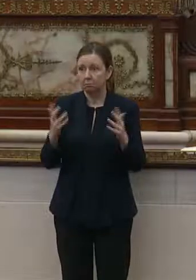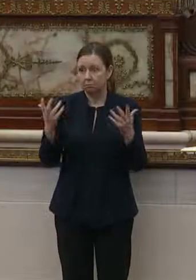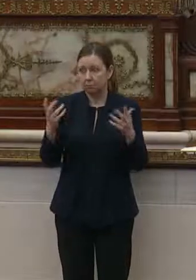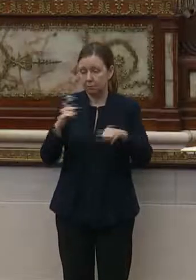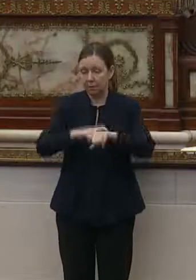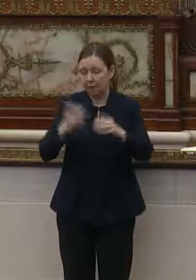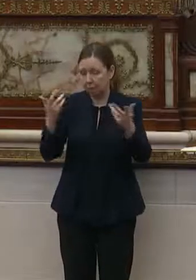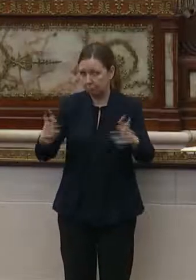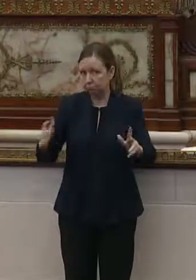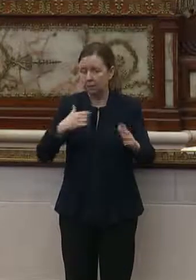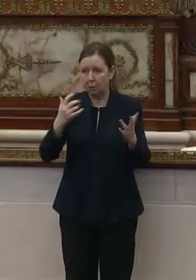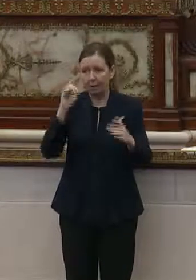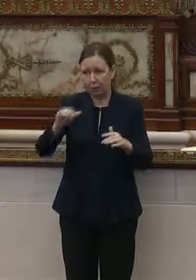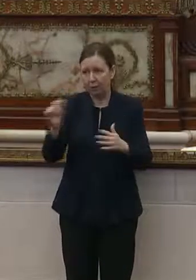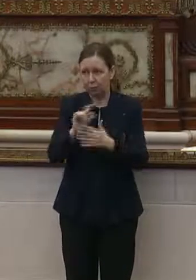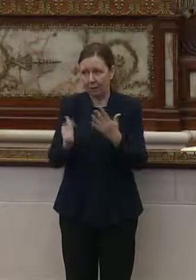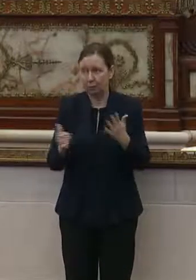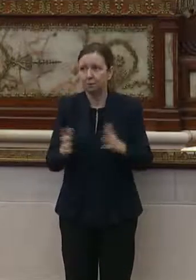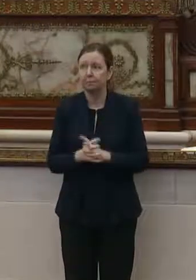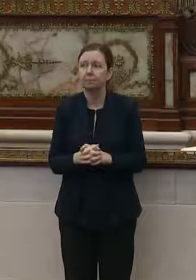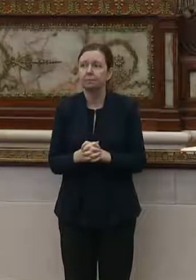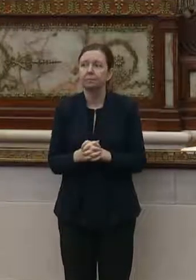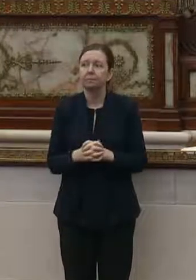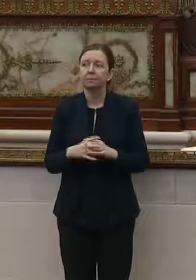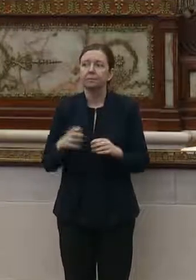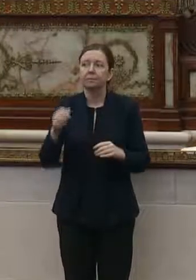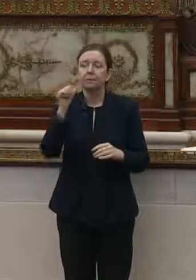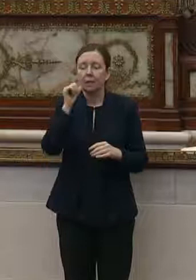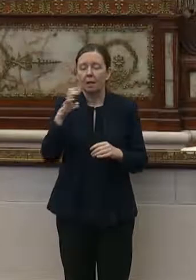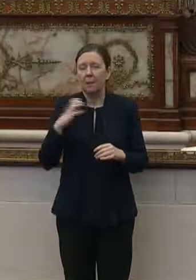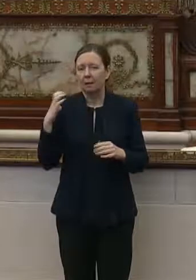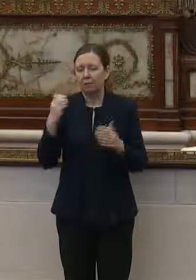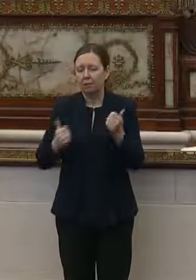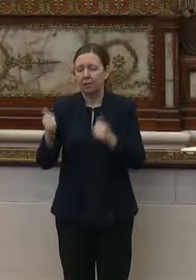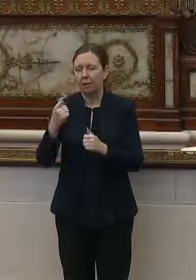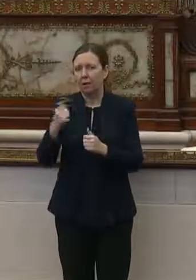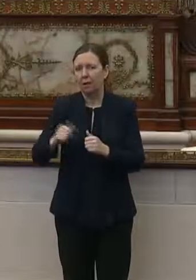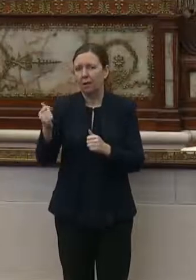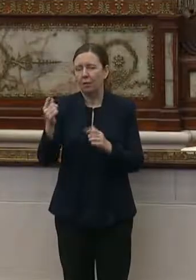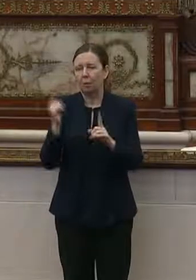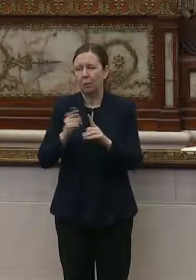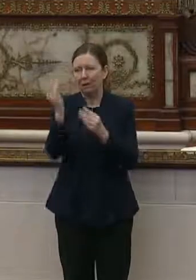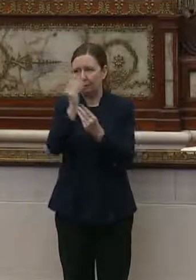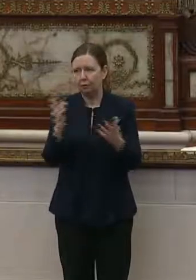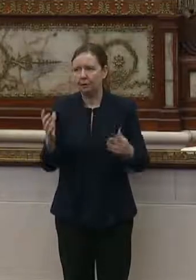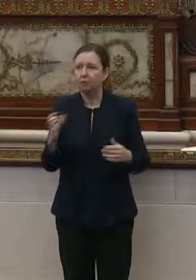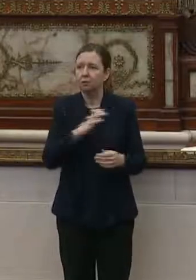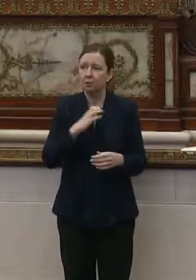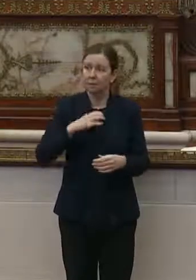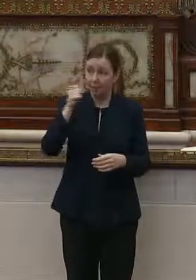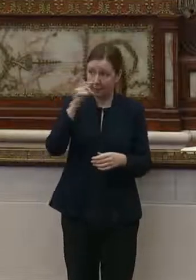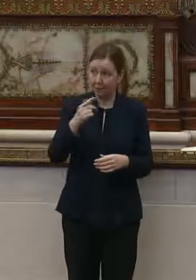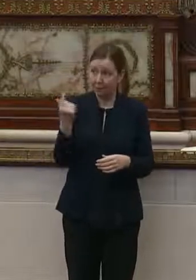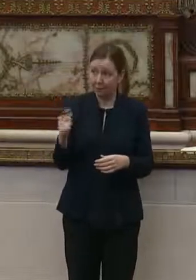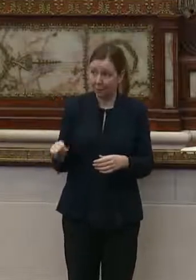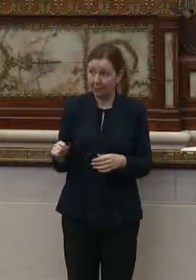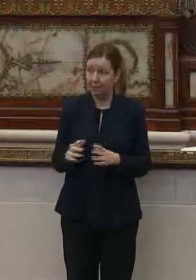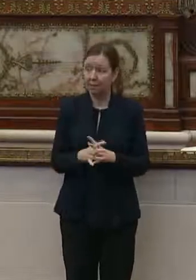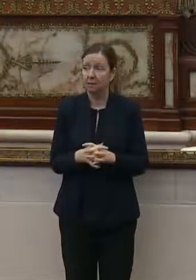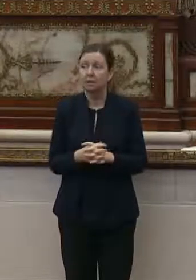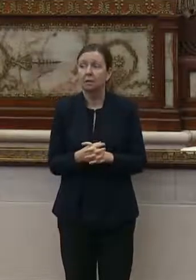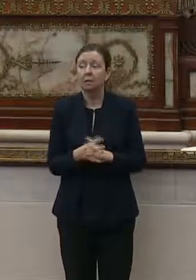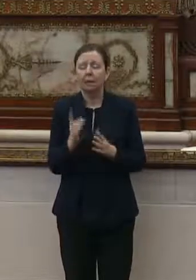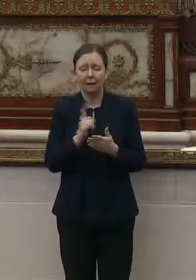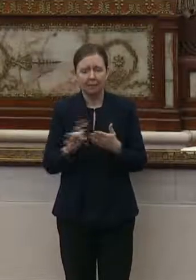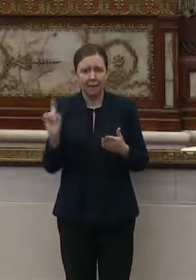Chair, and I'll wait for another round. Madam Chair, just one other point of information. Sure, Councilman Green. Yeah, last week during the briefing